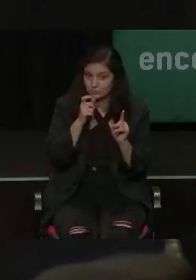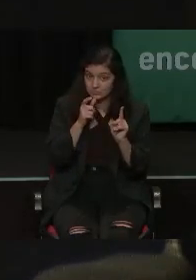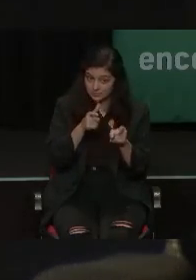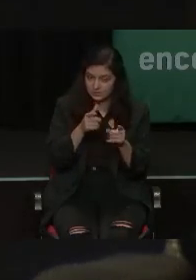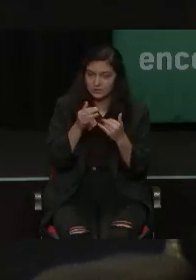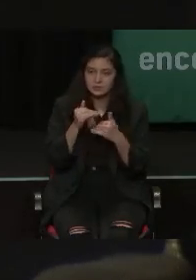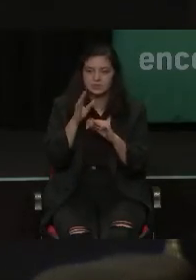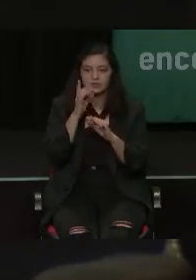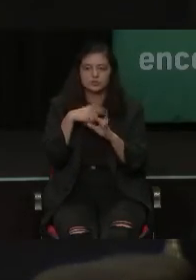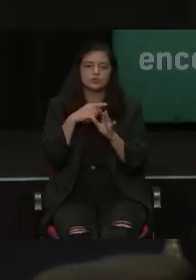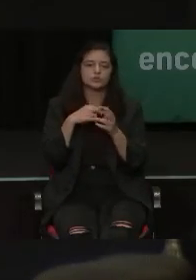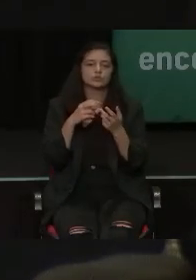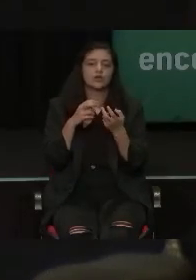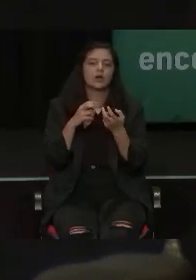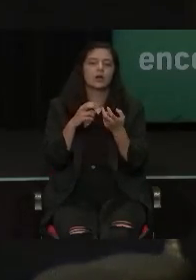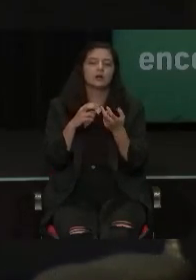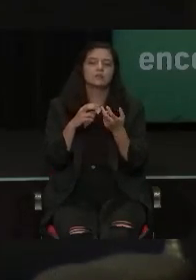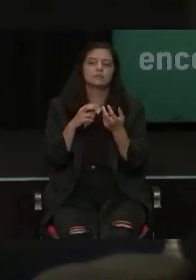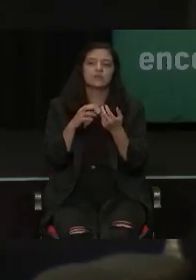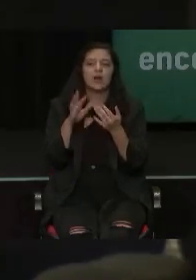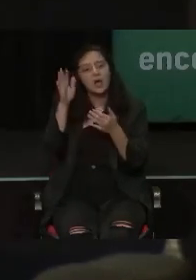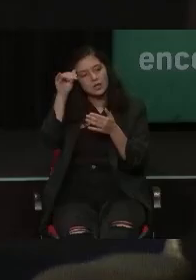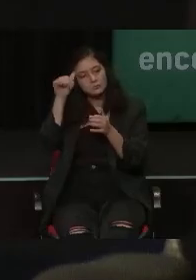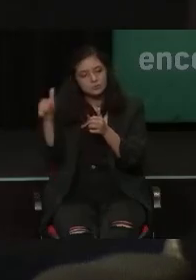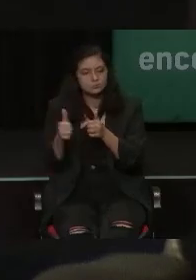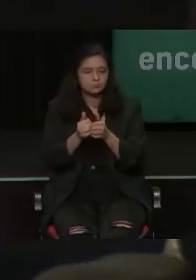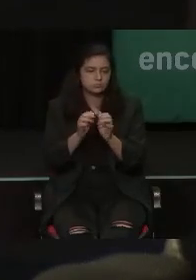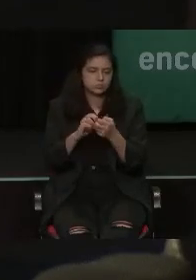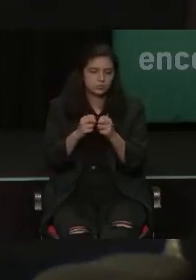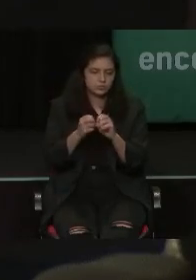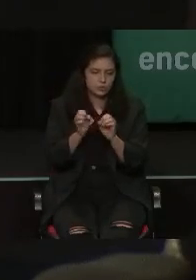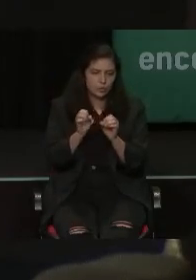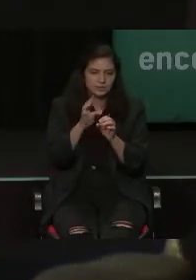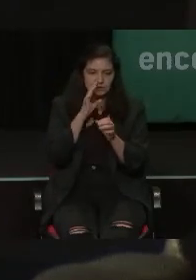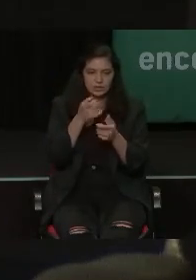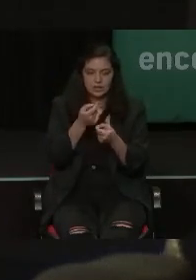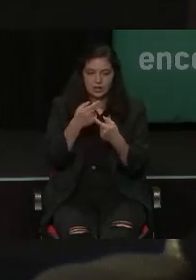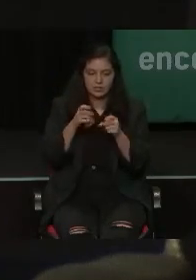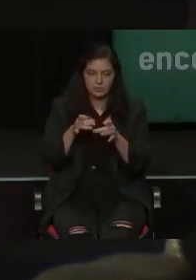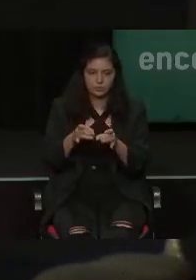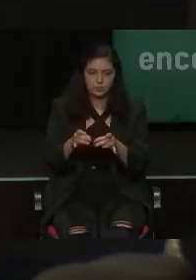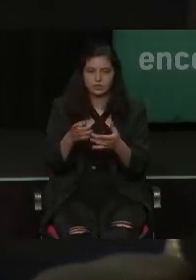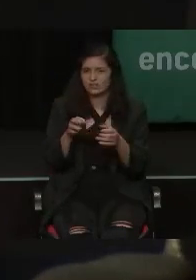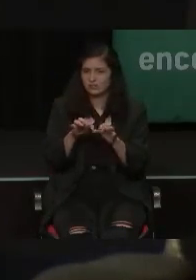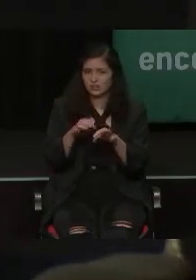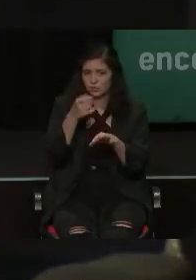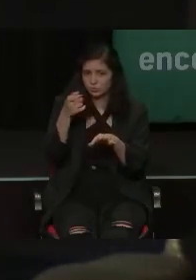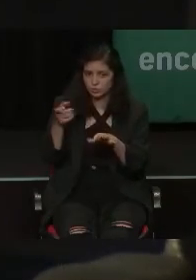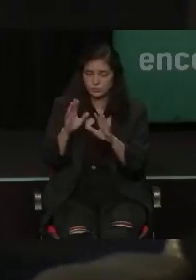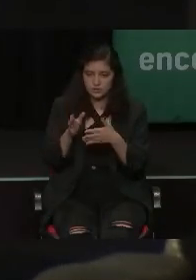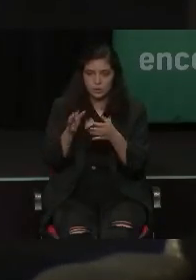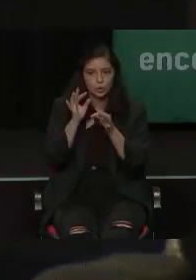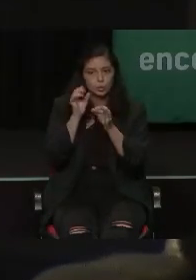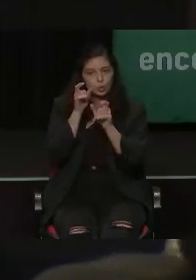the subject, but there is no danger to have animals or pets. When they are taking